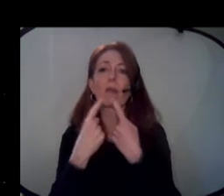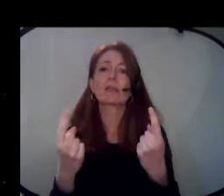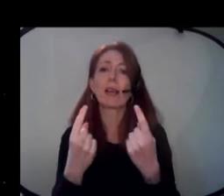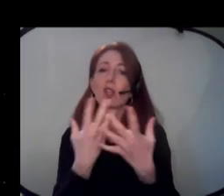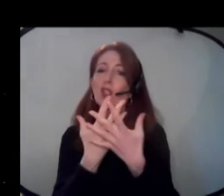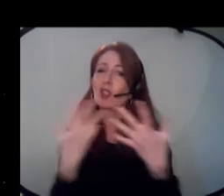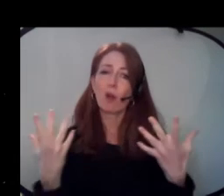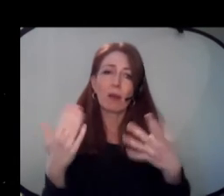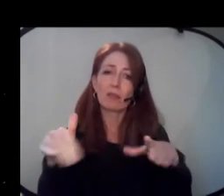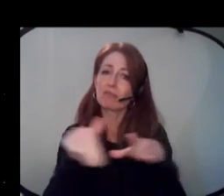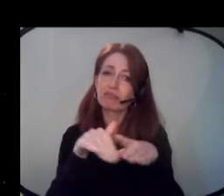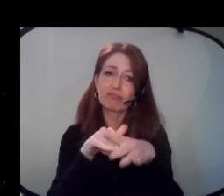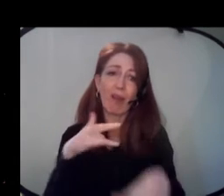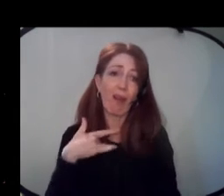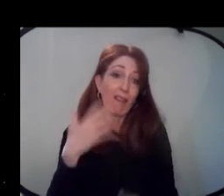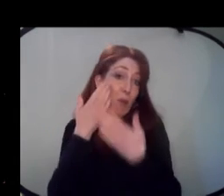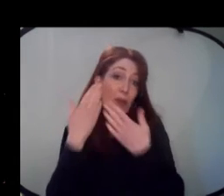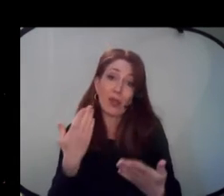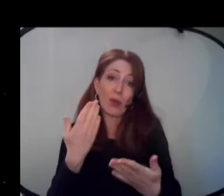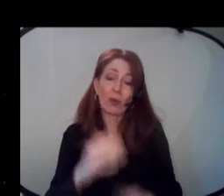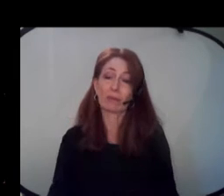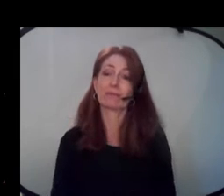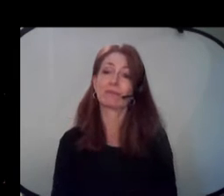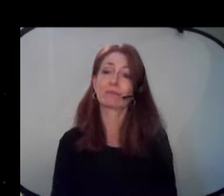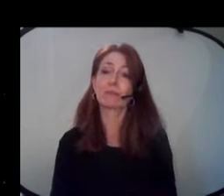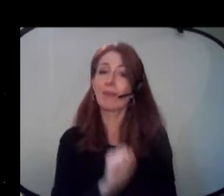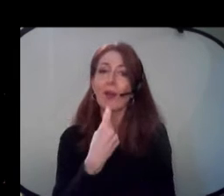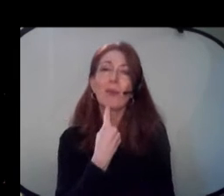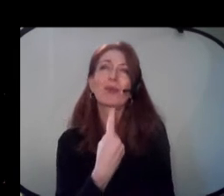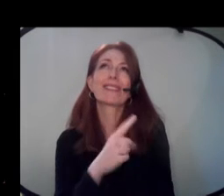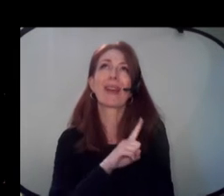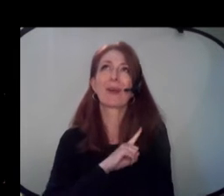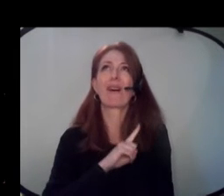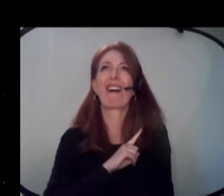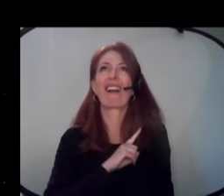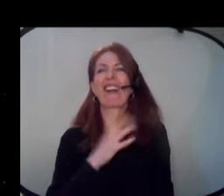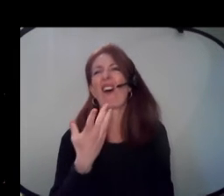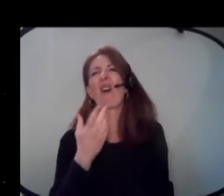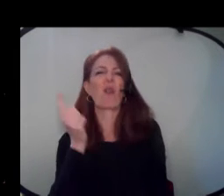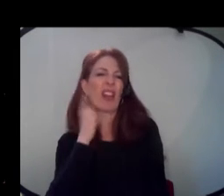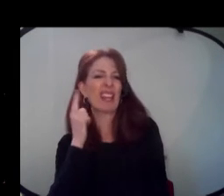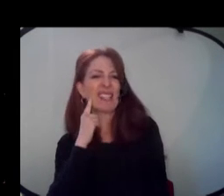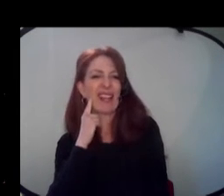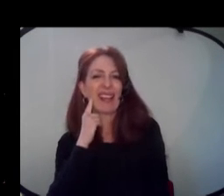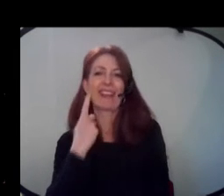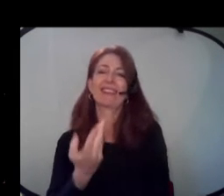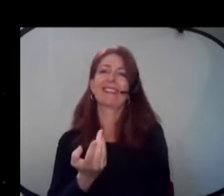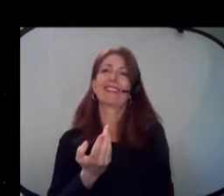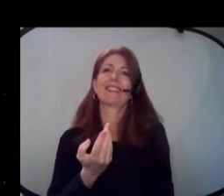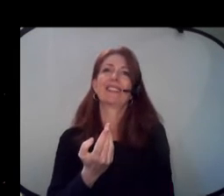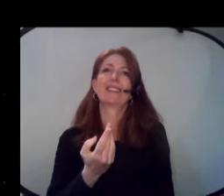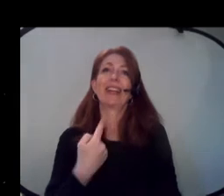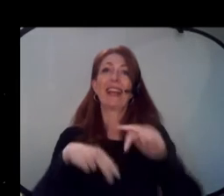Artemisia Gentileschi's life that we don't unfortunately know. And I'm not saying that as a sort of get out of jail free card for when I get things